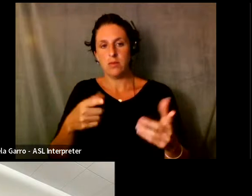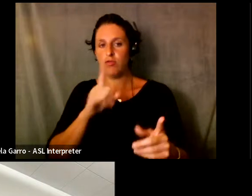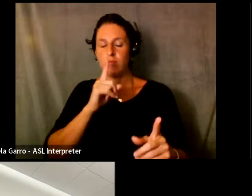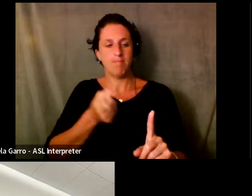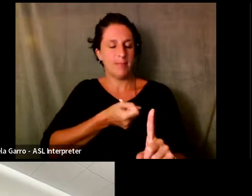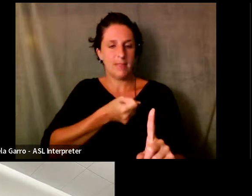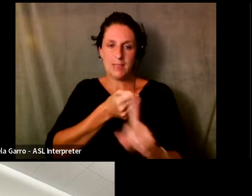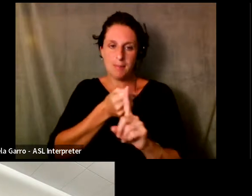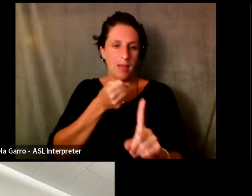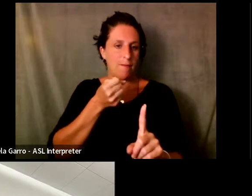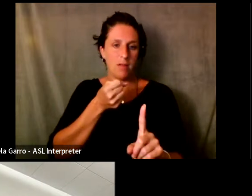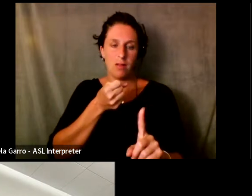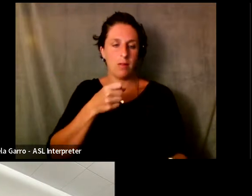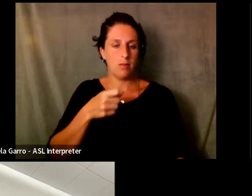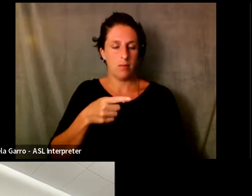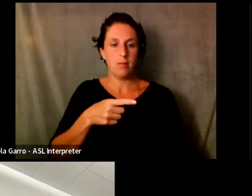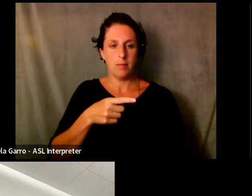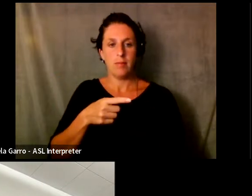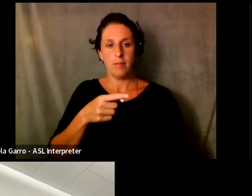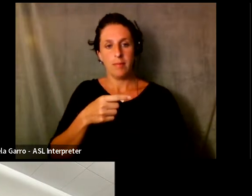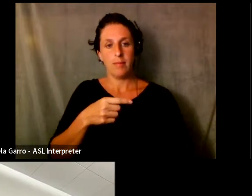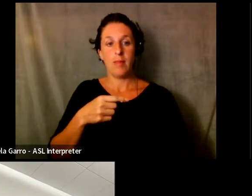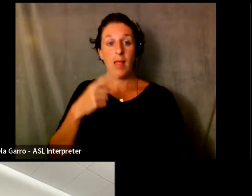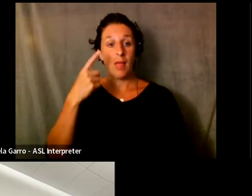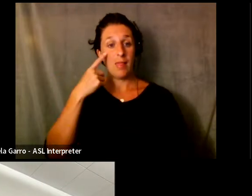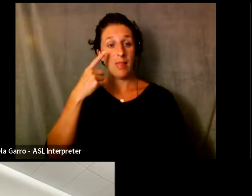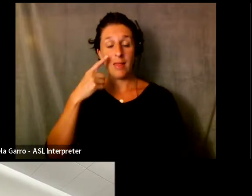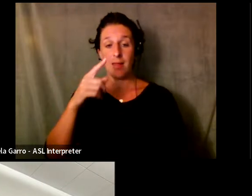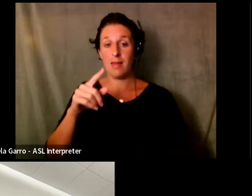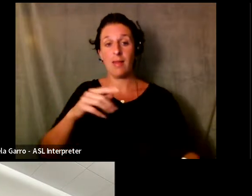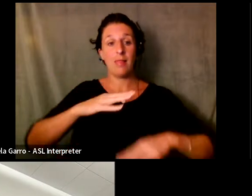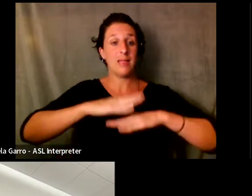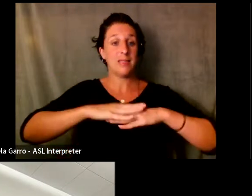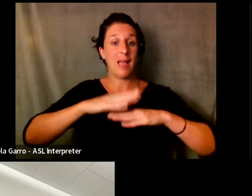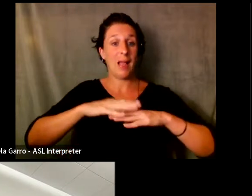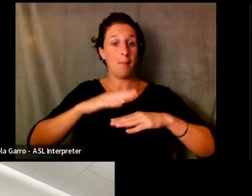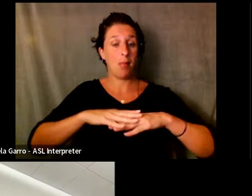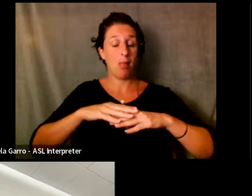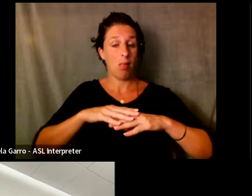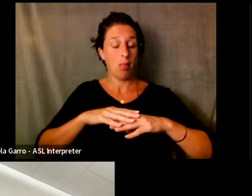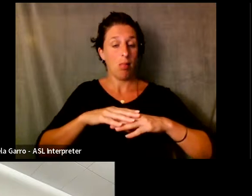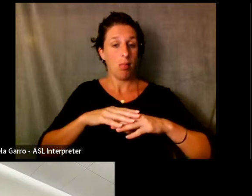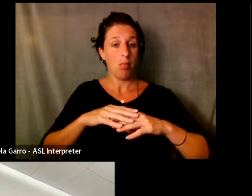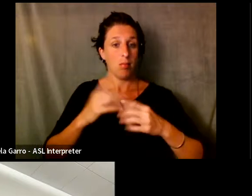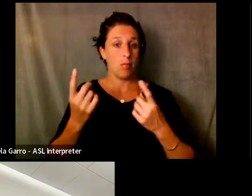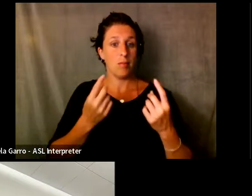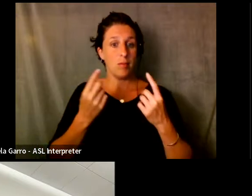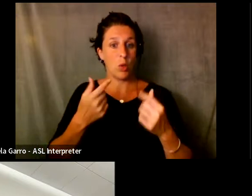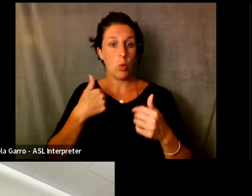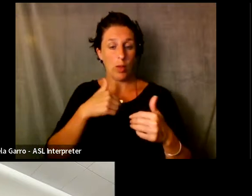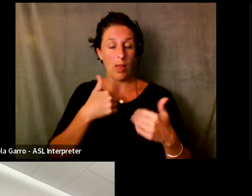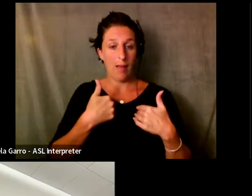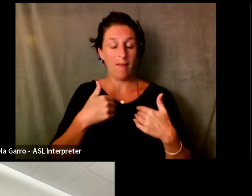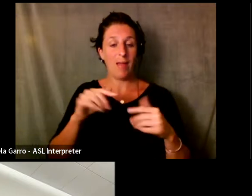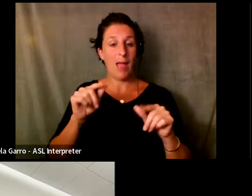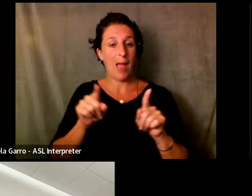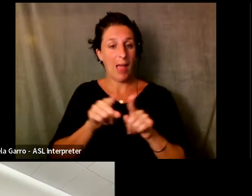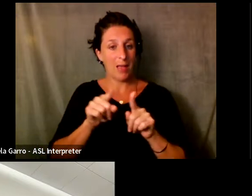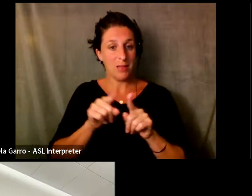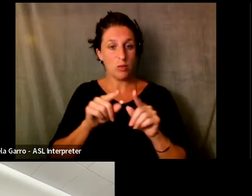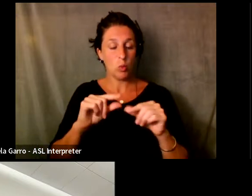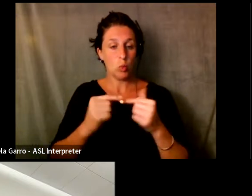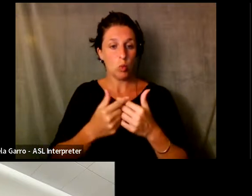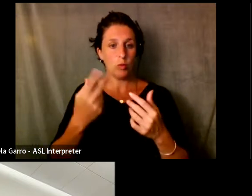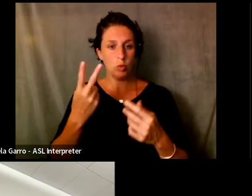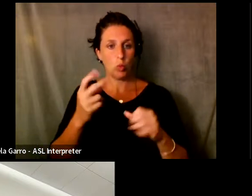impactful that was. And I think the table exercises that we had, as a group, we had table exercises, and then we